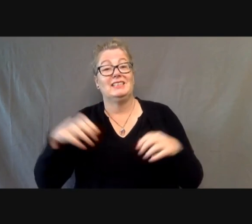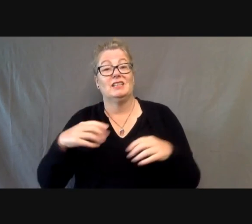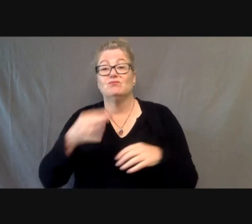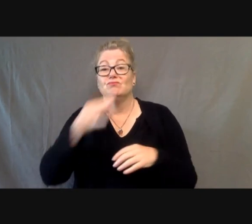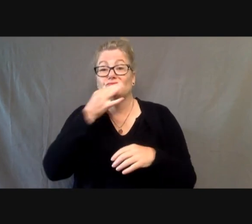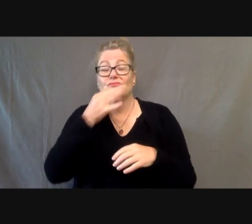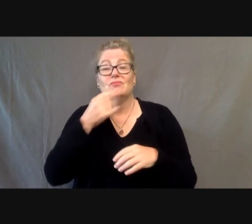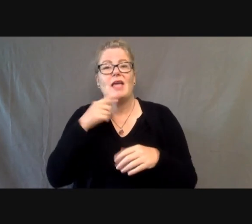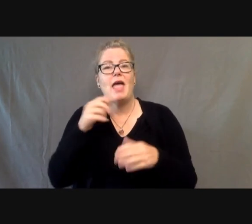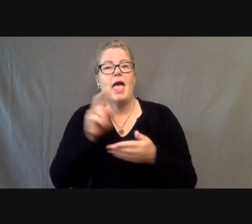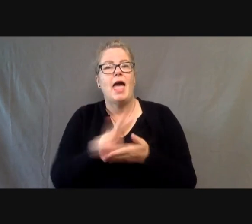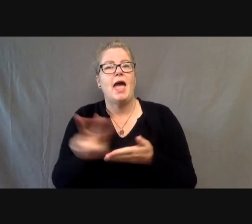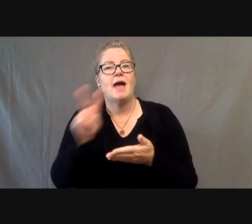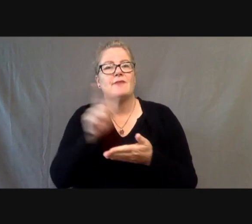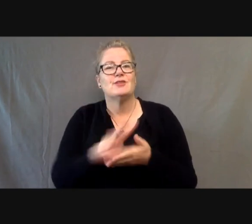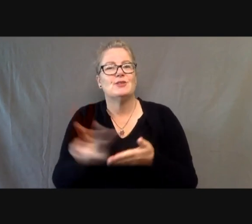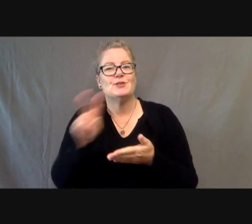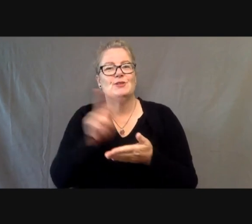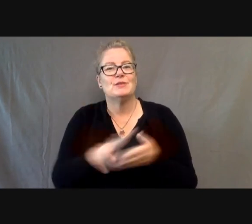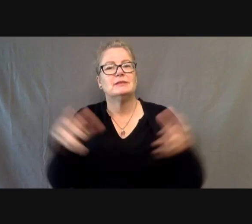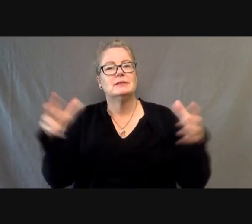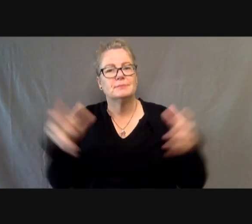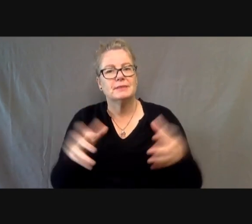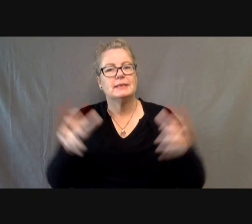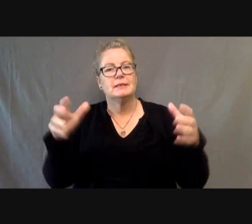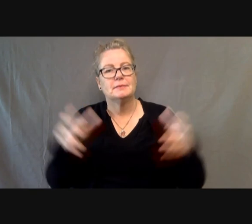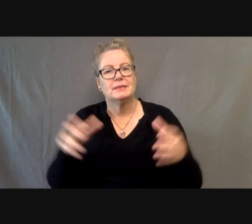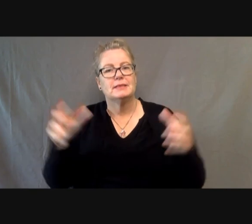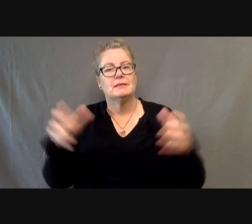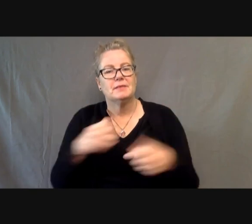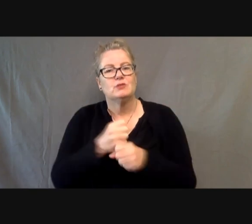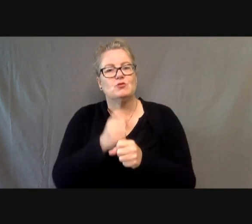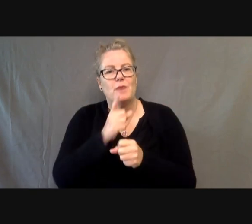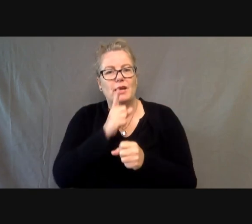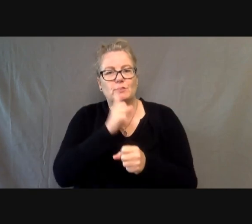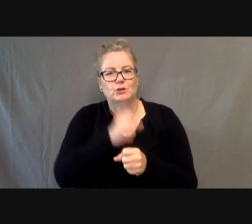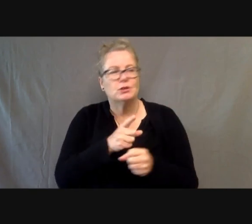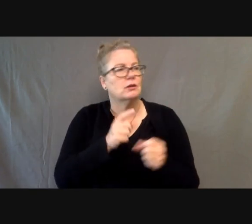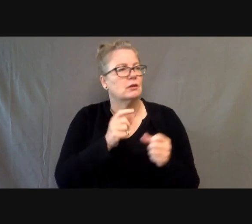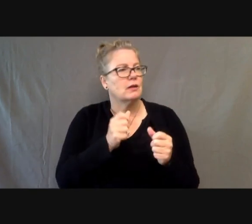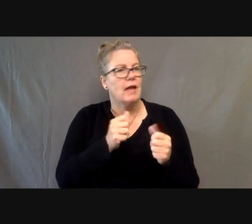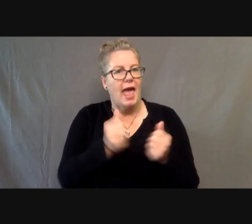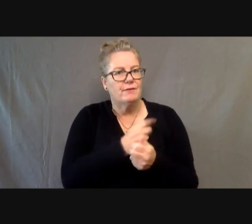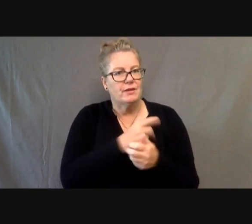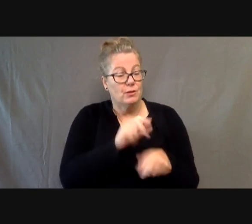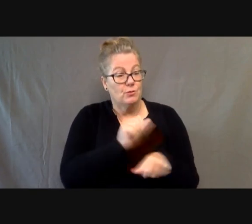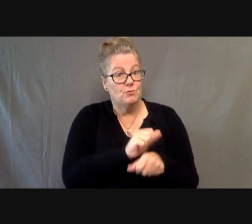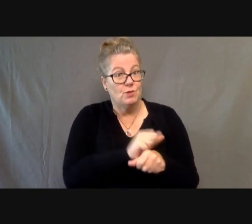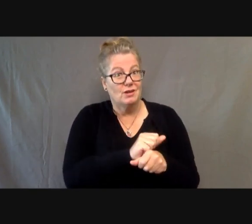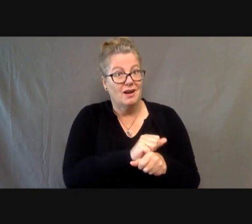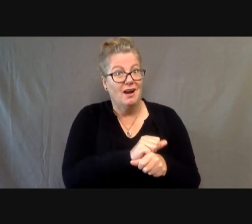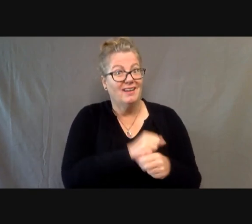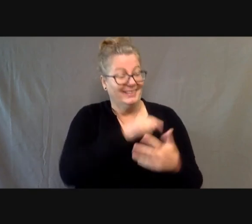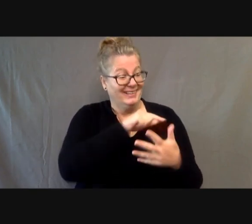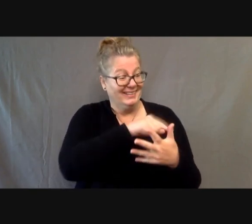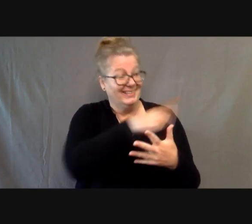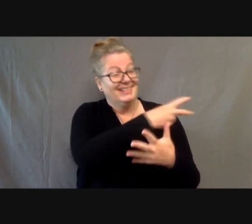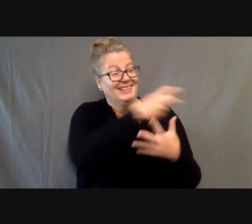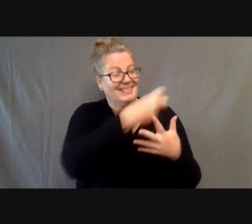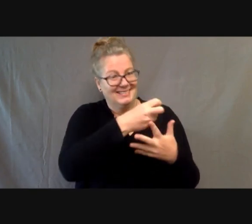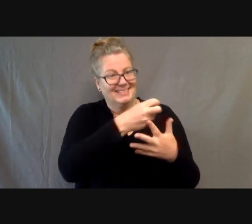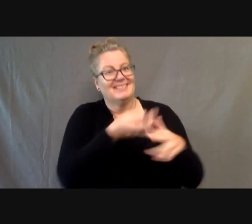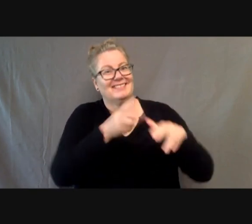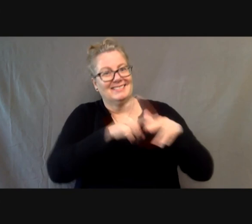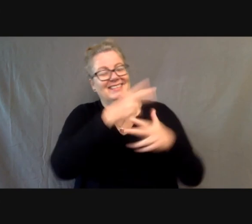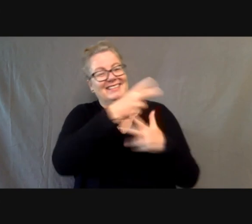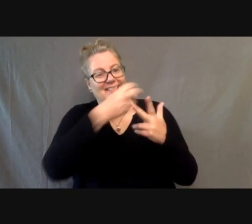is working on, to make sure it's cohesive, and to map out our plan going forward. And these meetings have helped us to all have an understanding